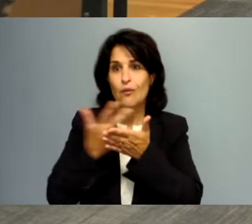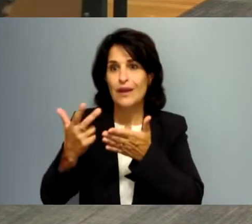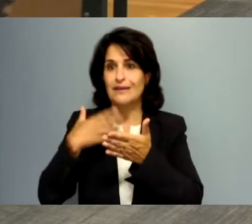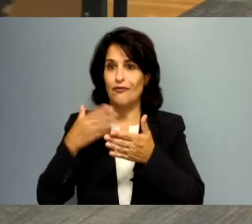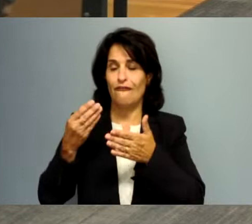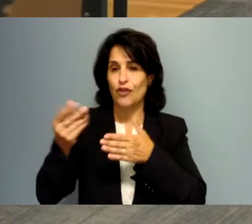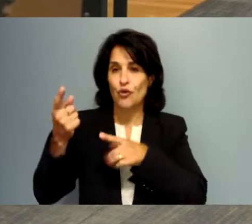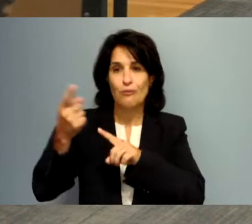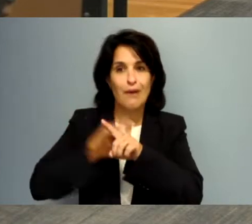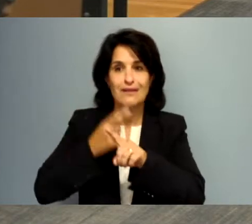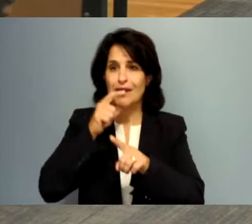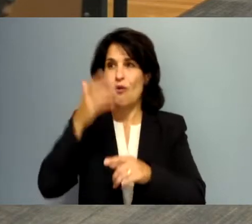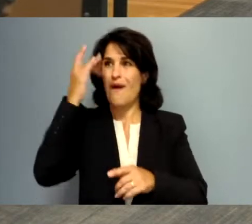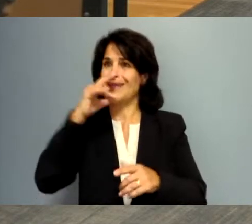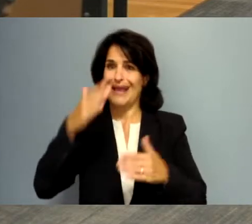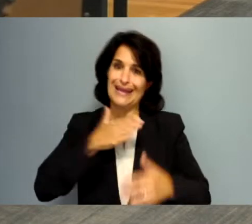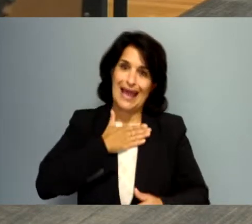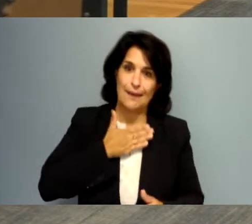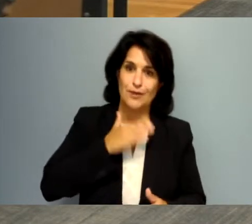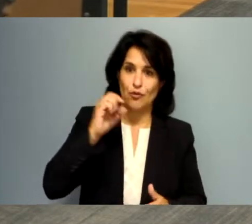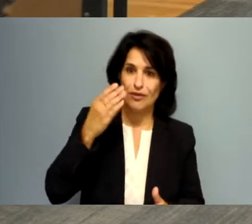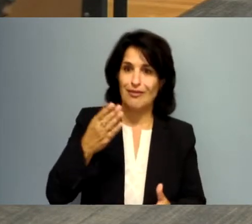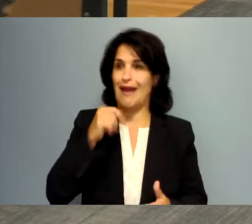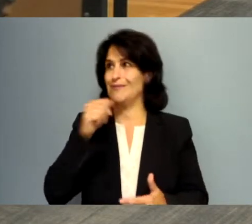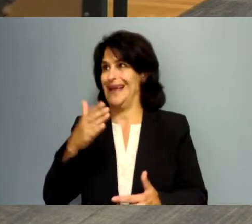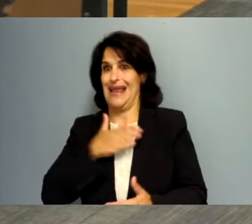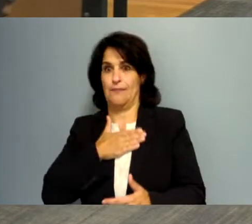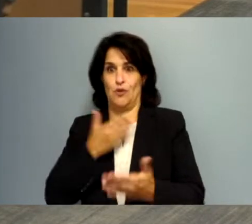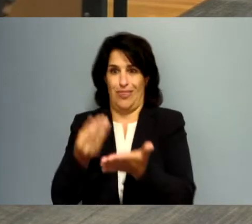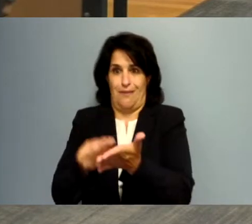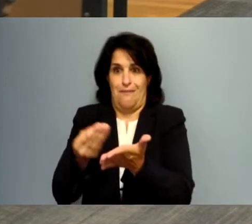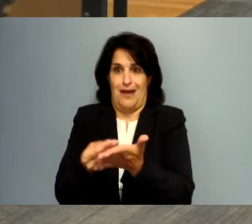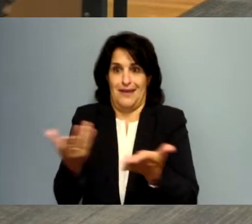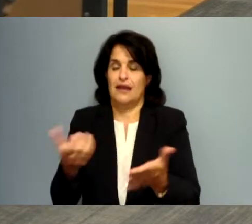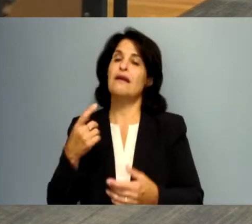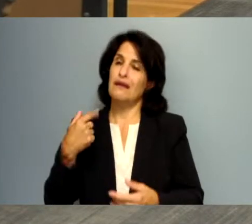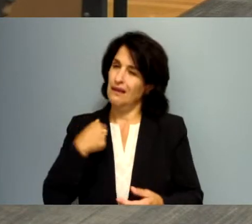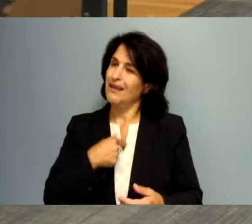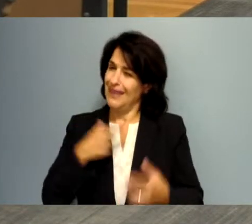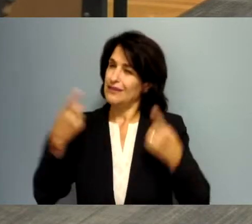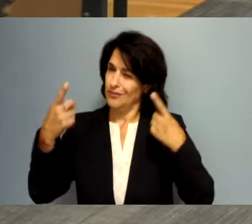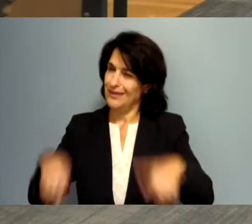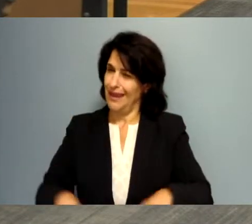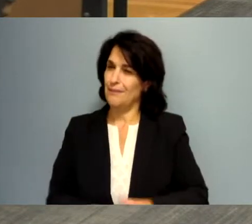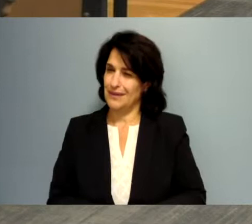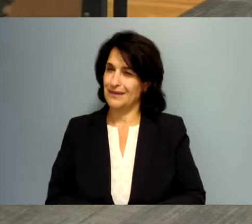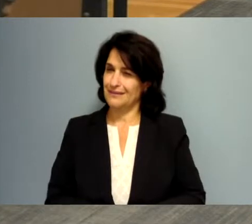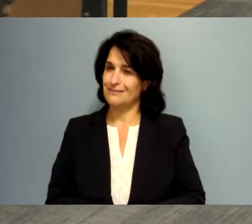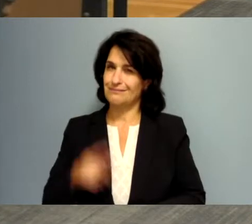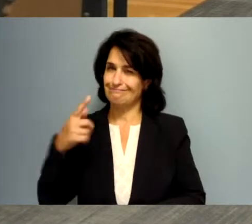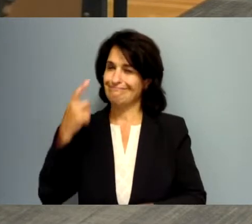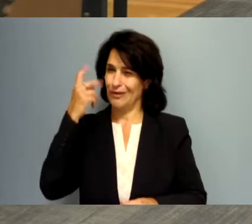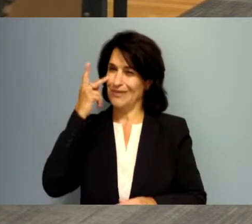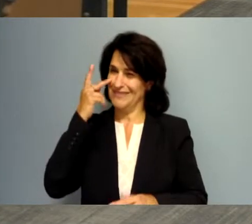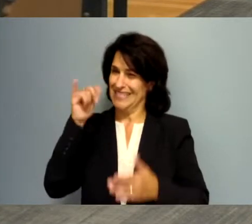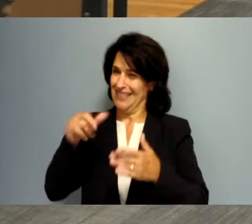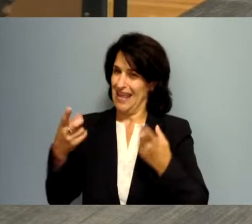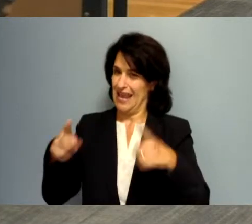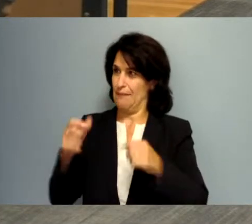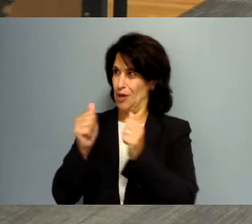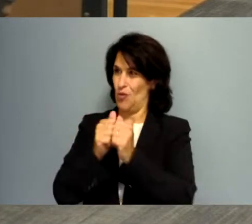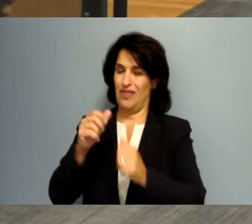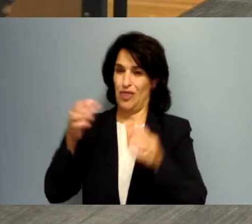not happy in the job or not happy with the compensation. And we found that that's what's happening with the court clerks. So that would be my